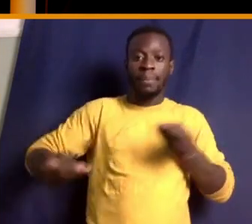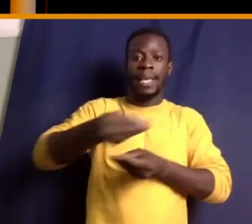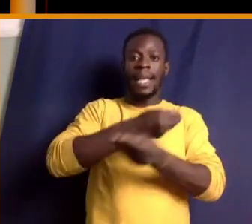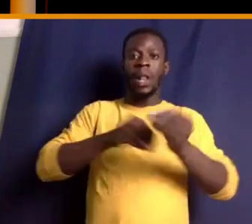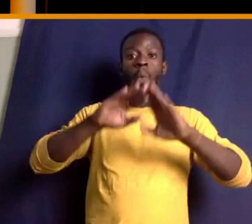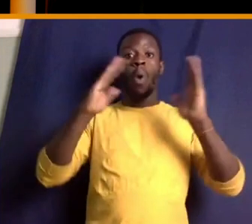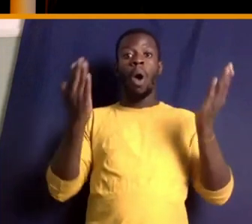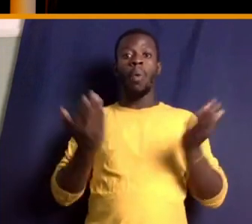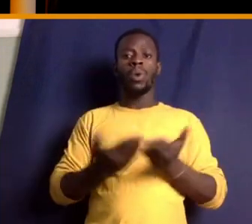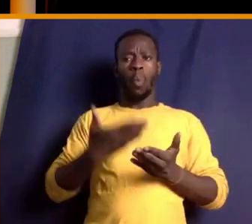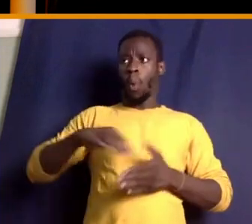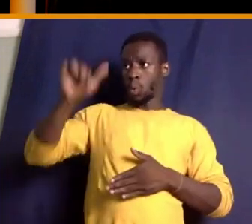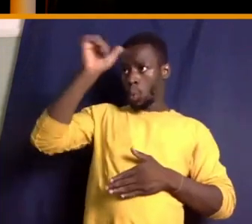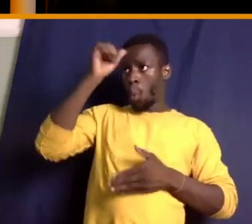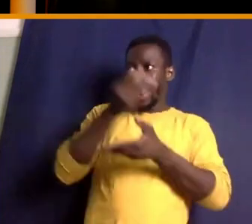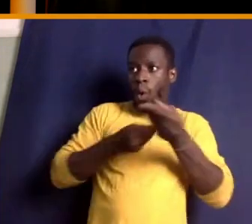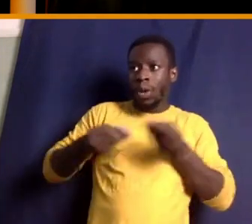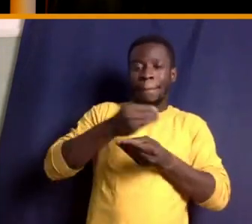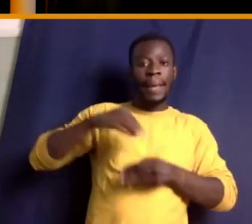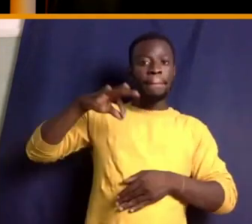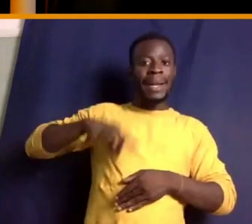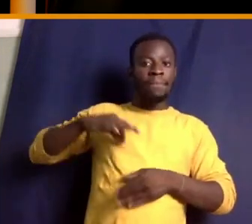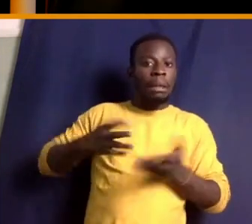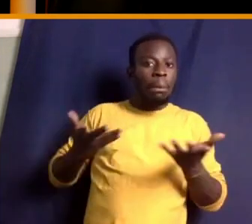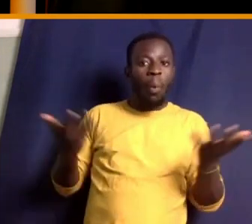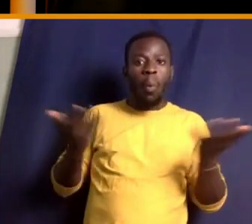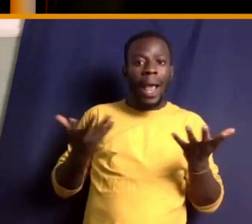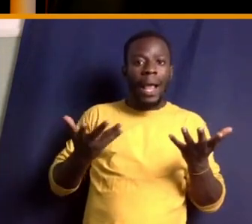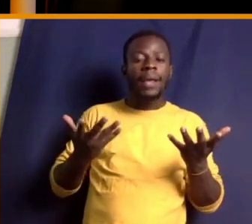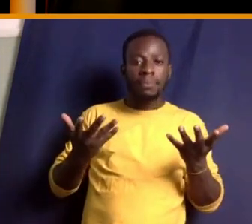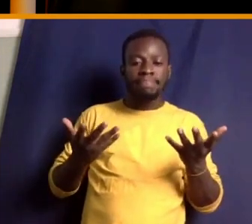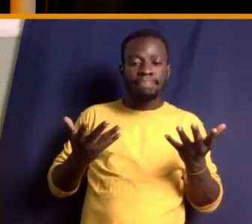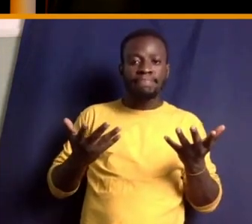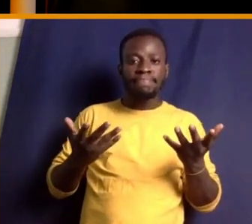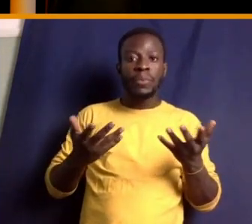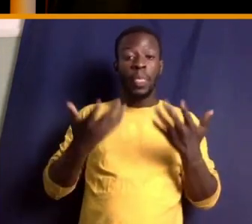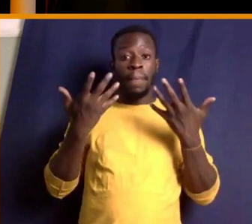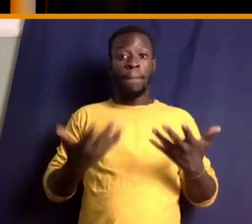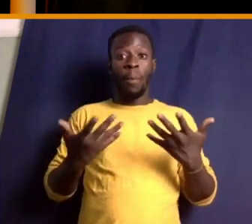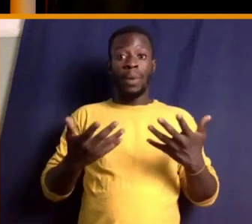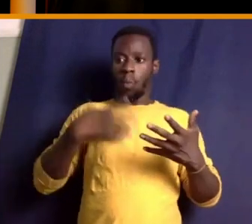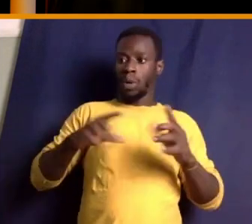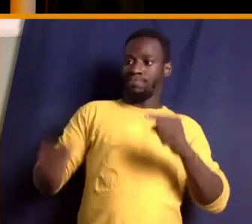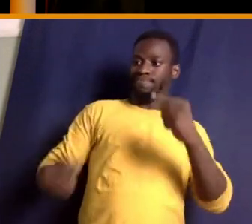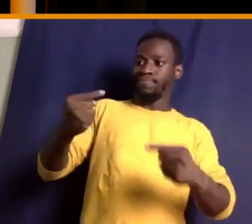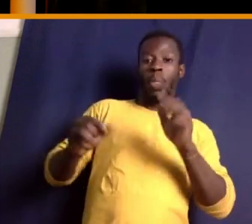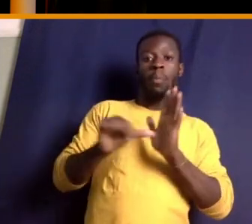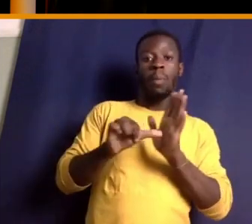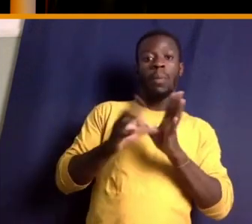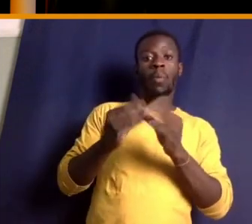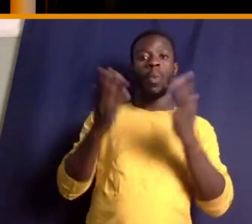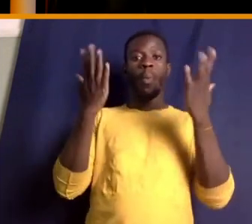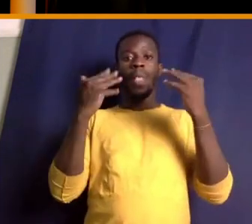economic benefits. Chief amongst the outcomes we should be able to negotiate are commitments on tackling climate change. And